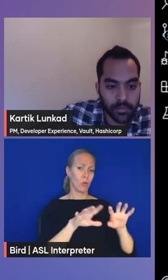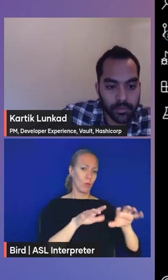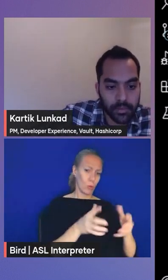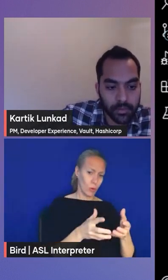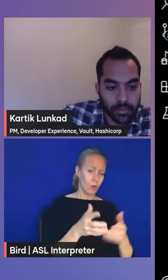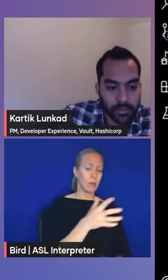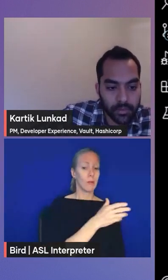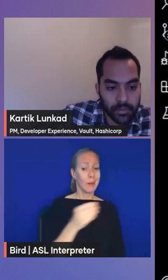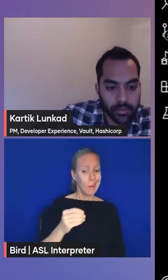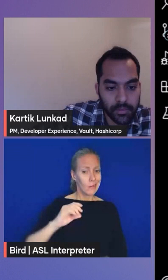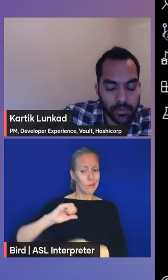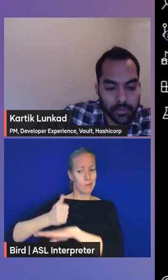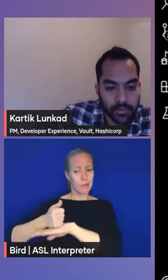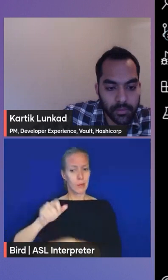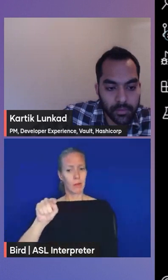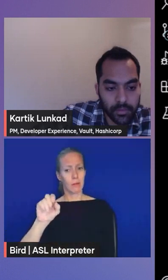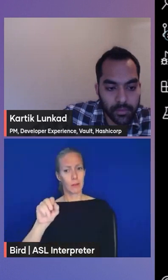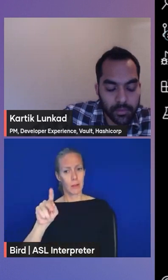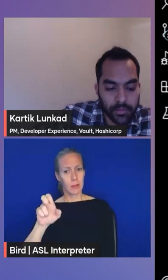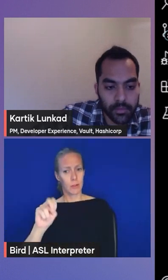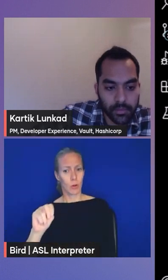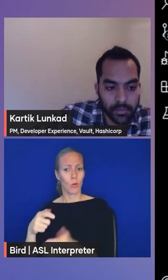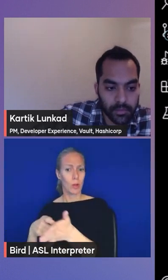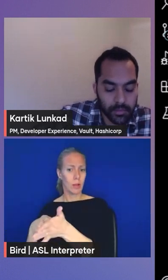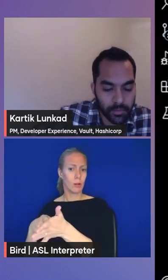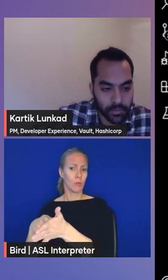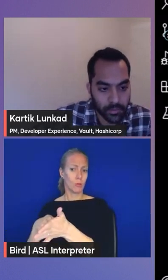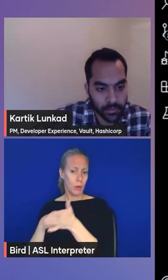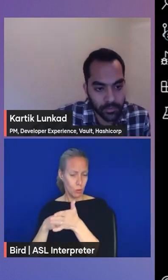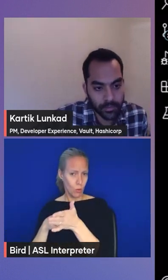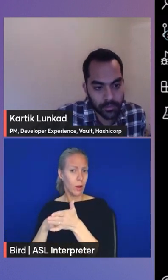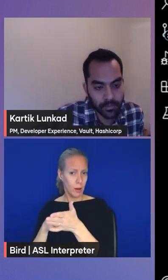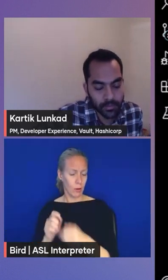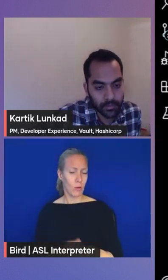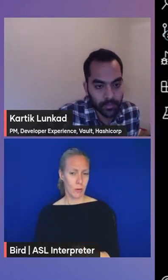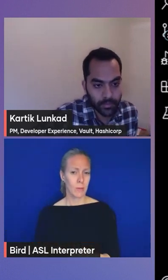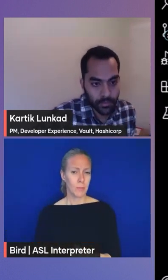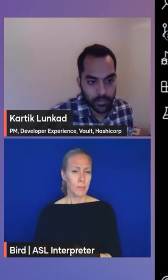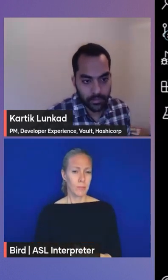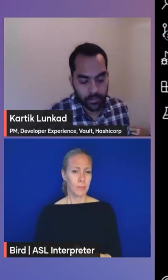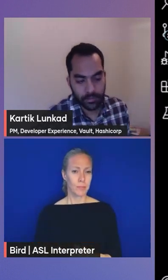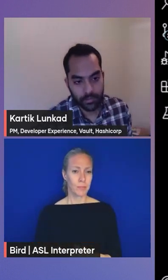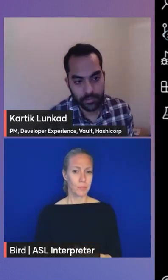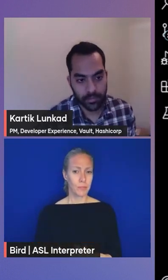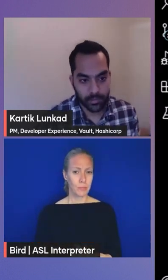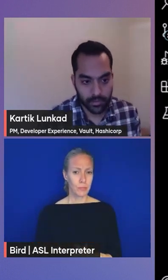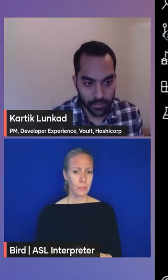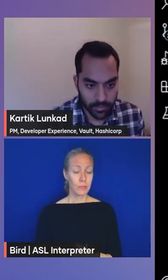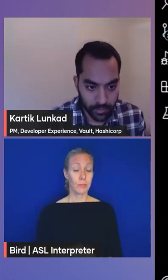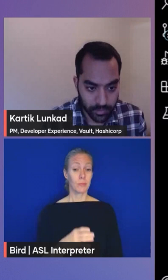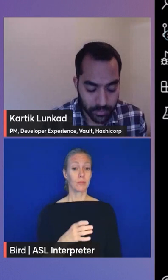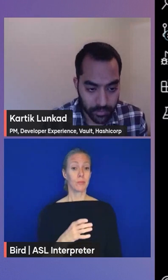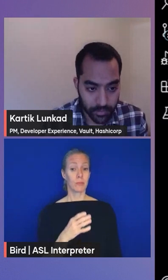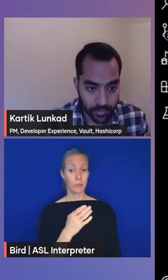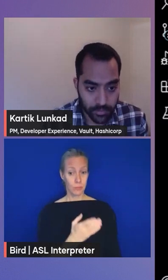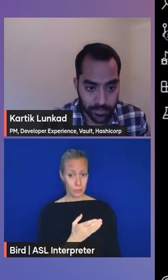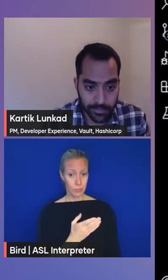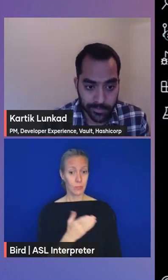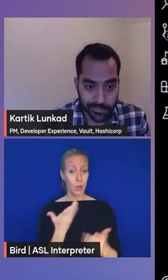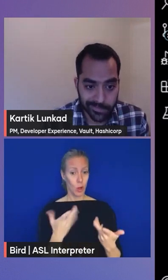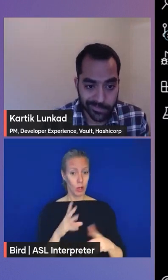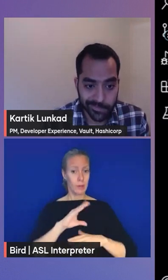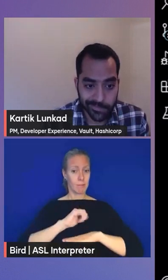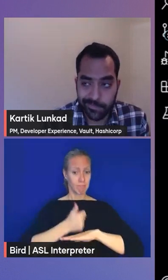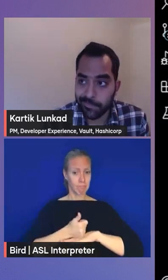as set the token required to authenticate to Vault. With that in place, I can